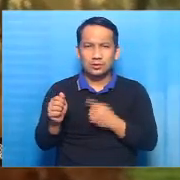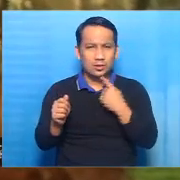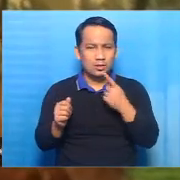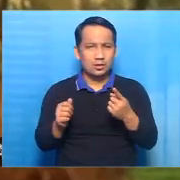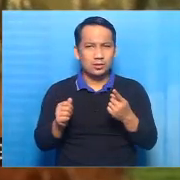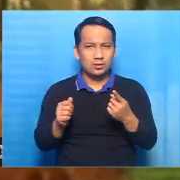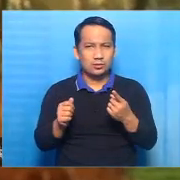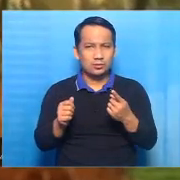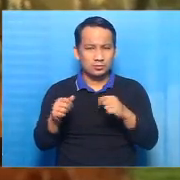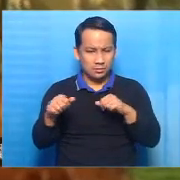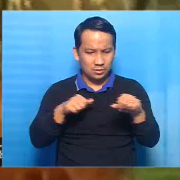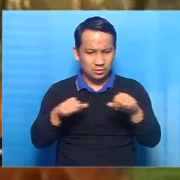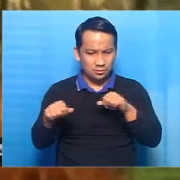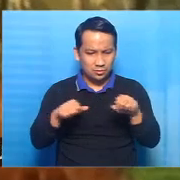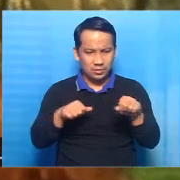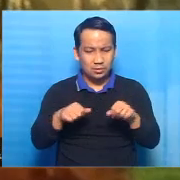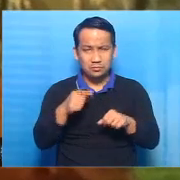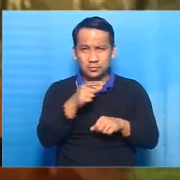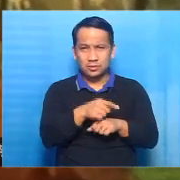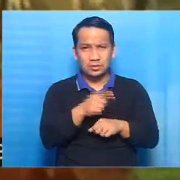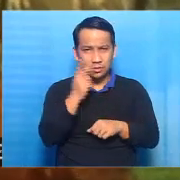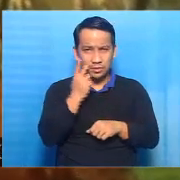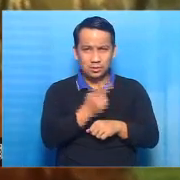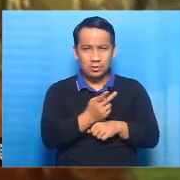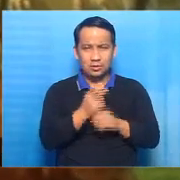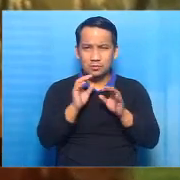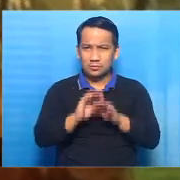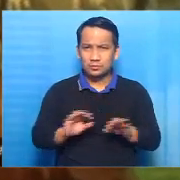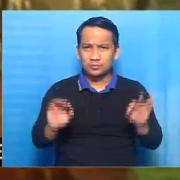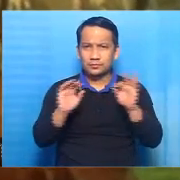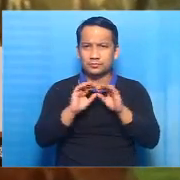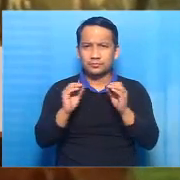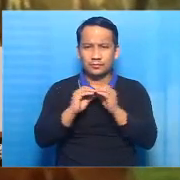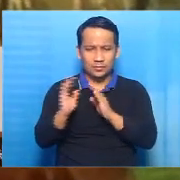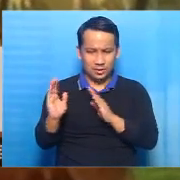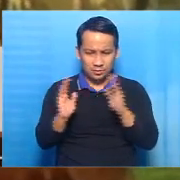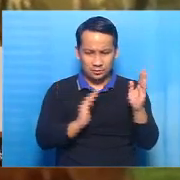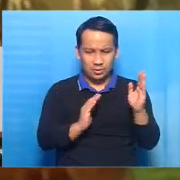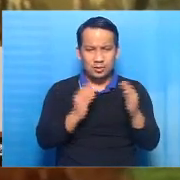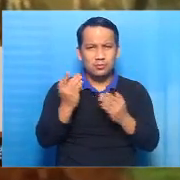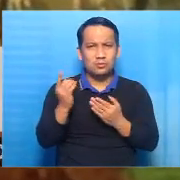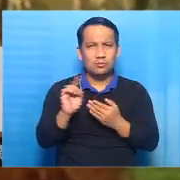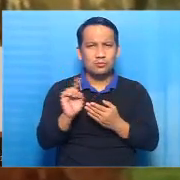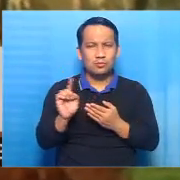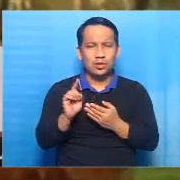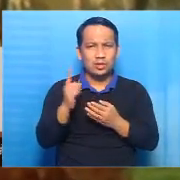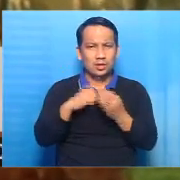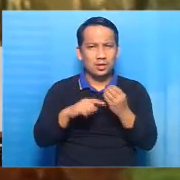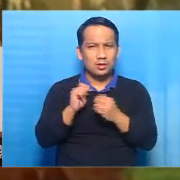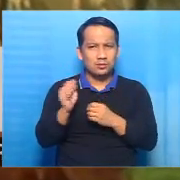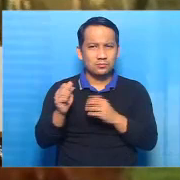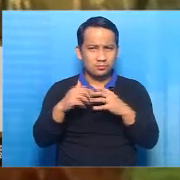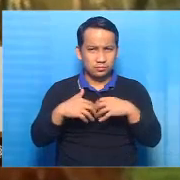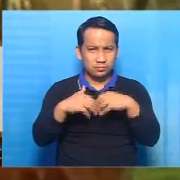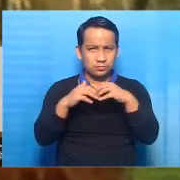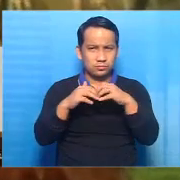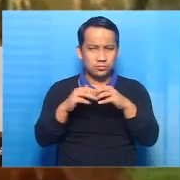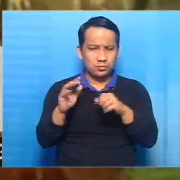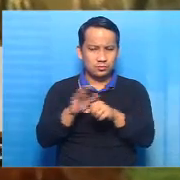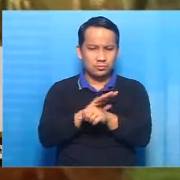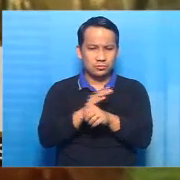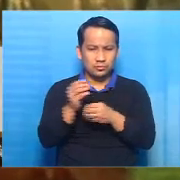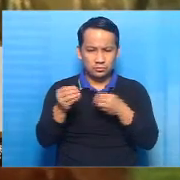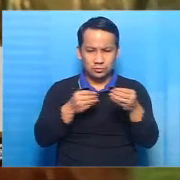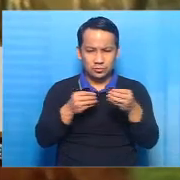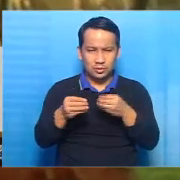of activities. No? If this we should already be prepared for a scenario where this base will become fully